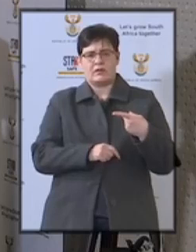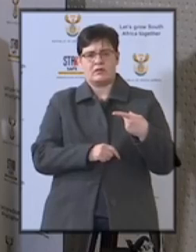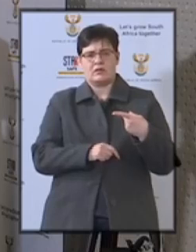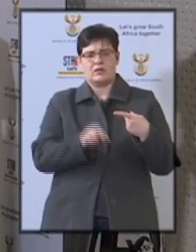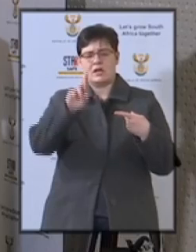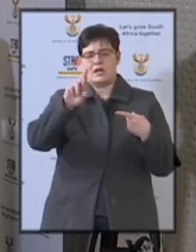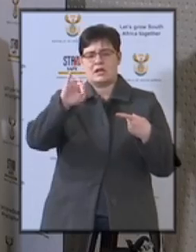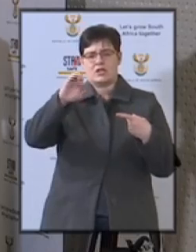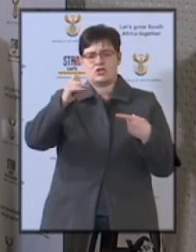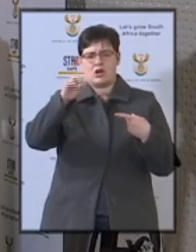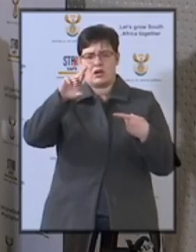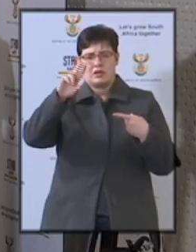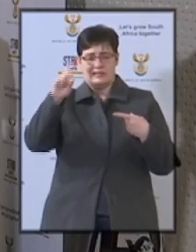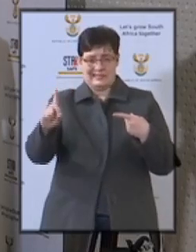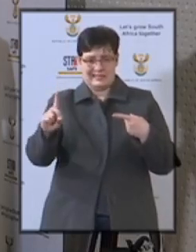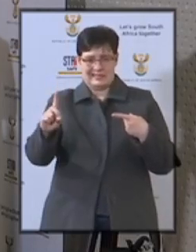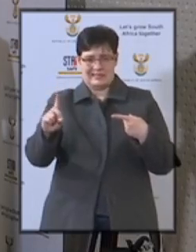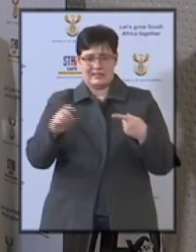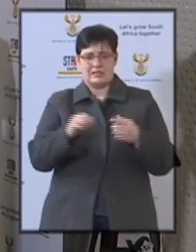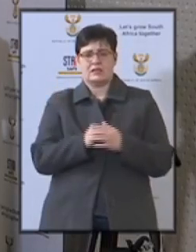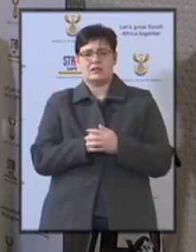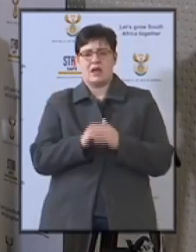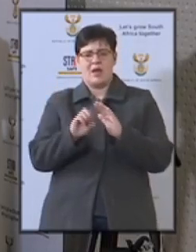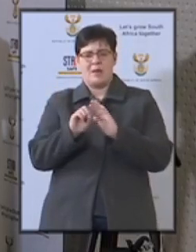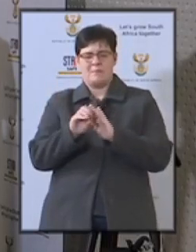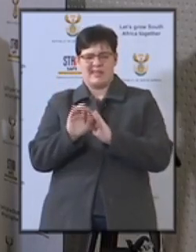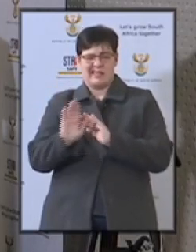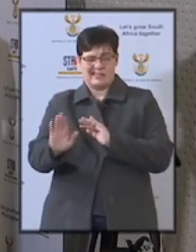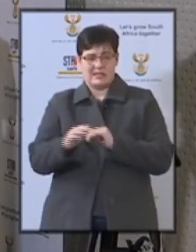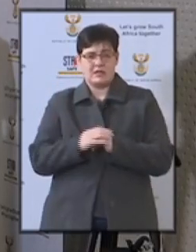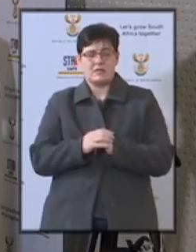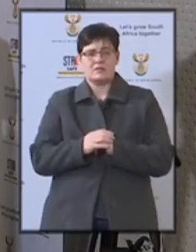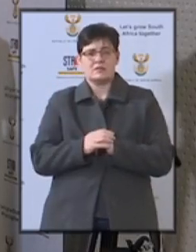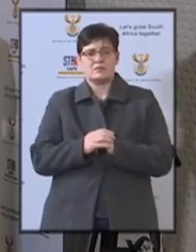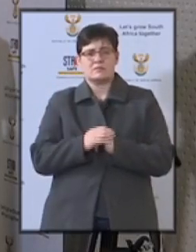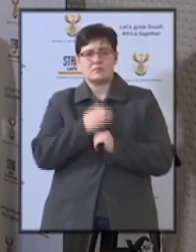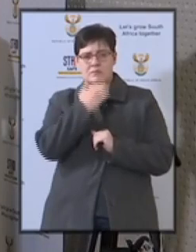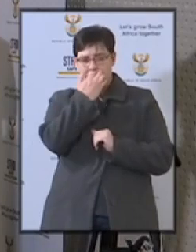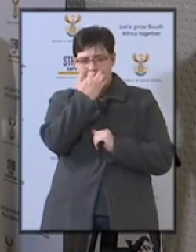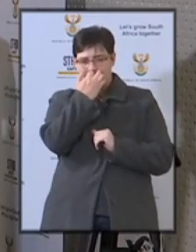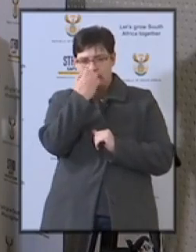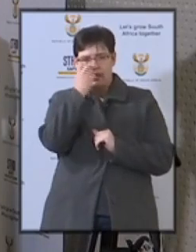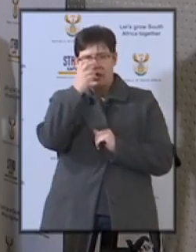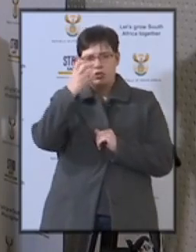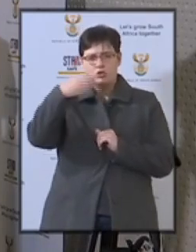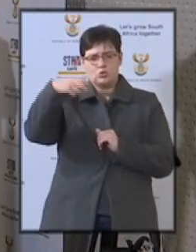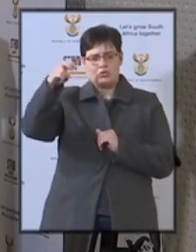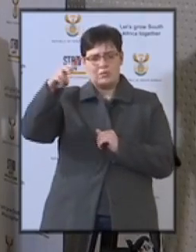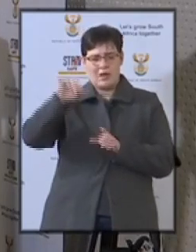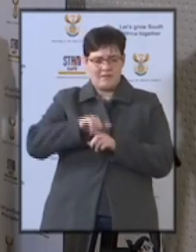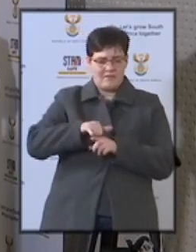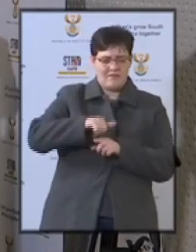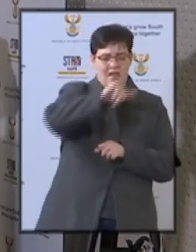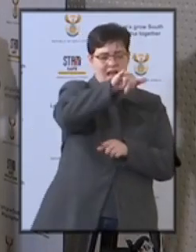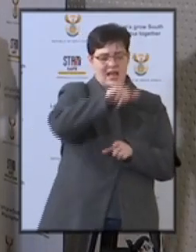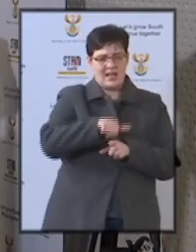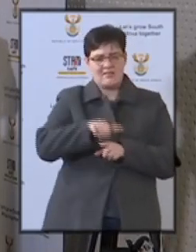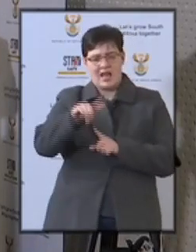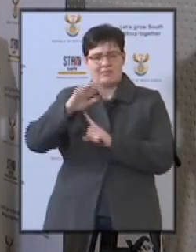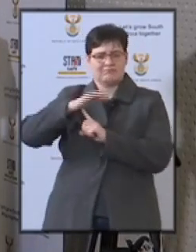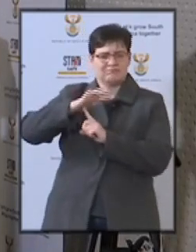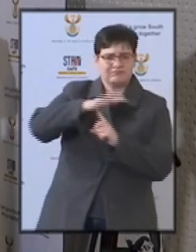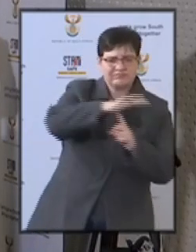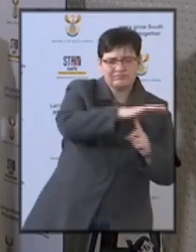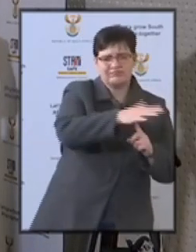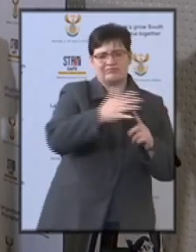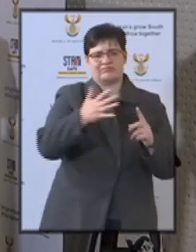One question from Richard from MyDB Media. The question is, will scenic tourism flights in aeroplanes and